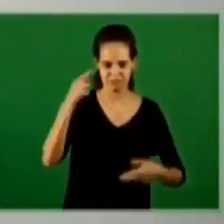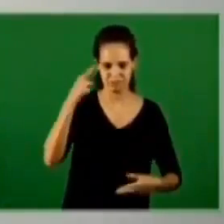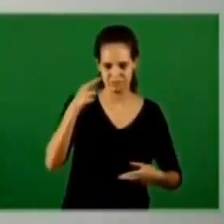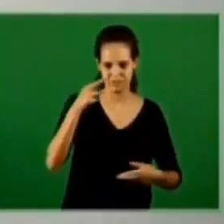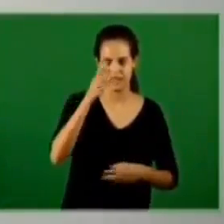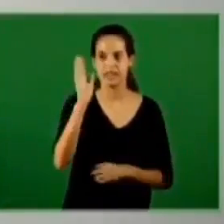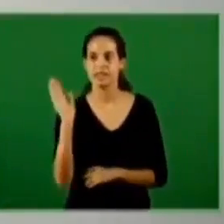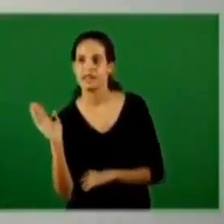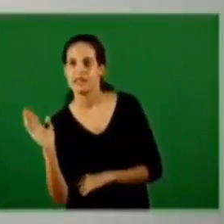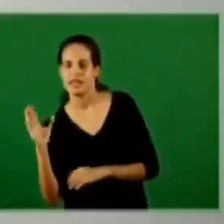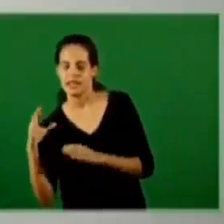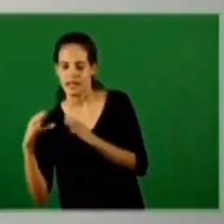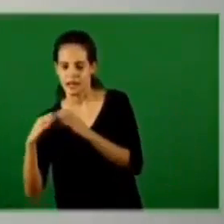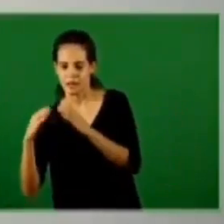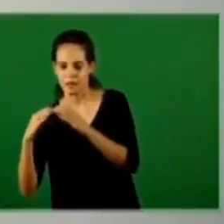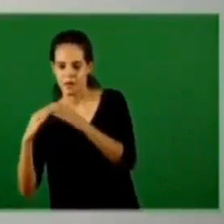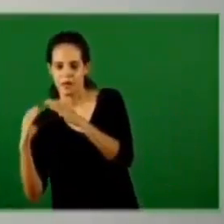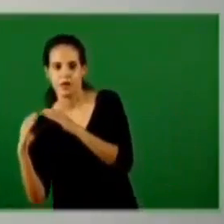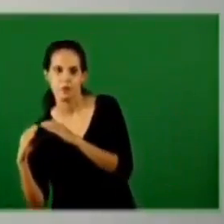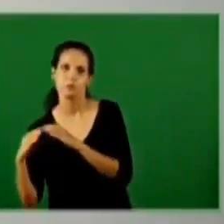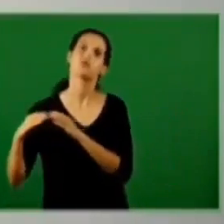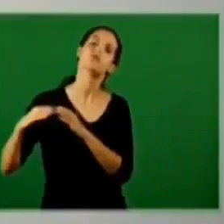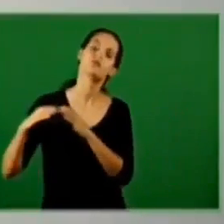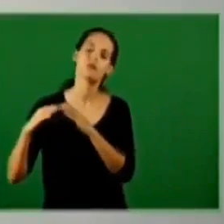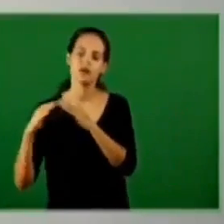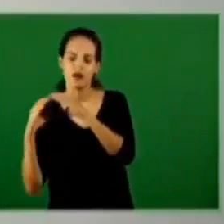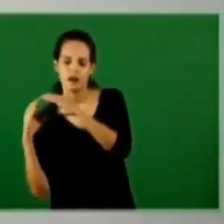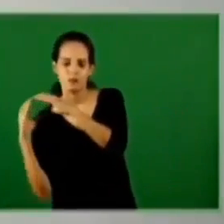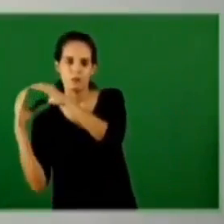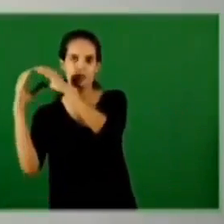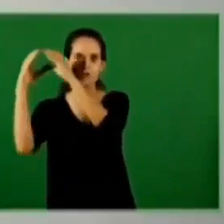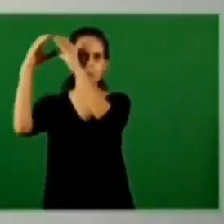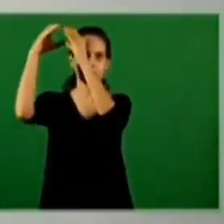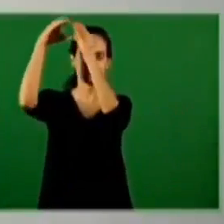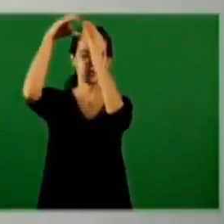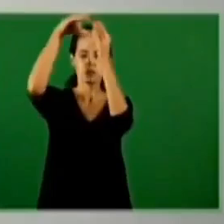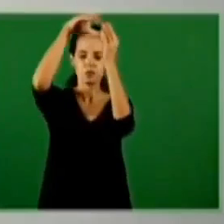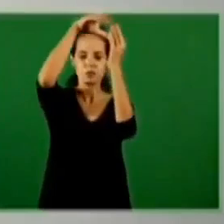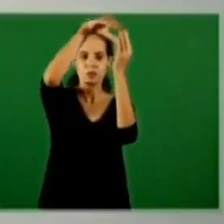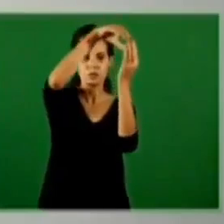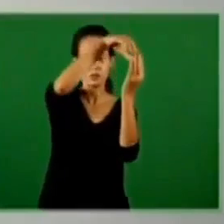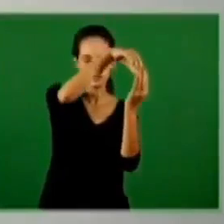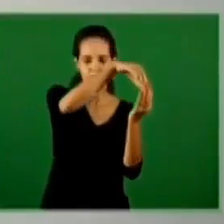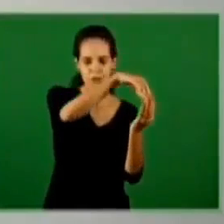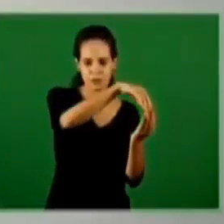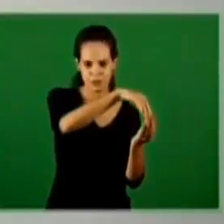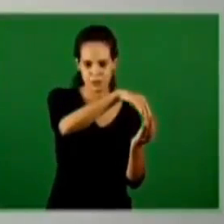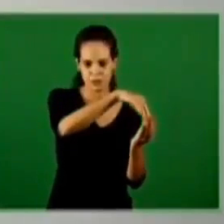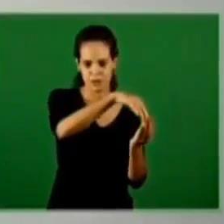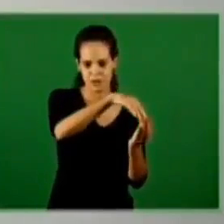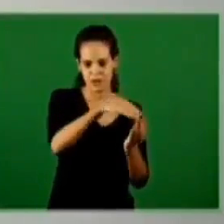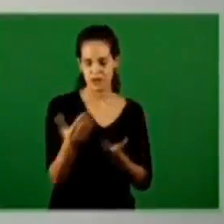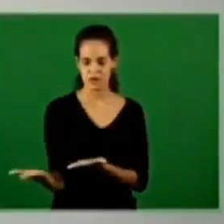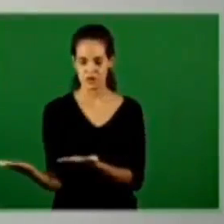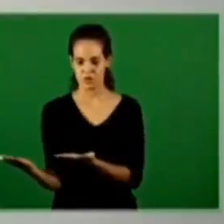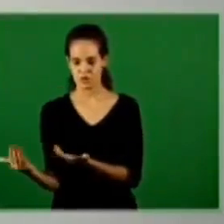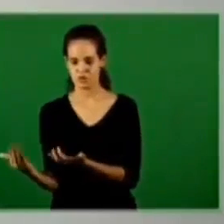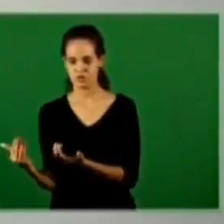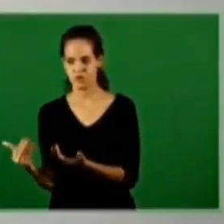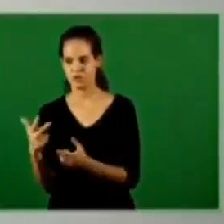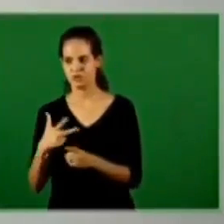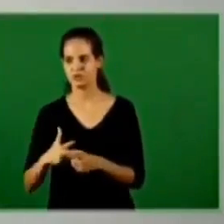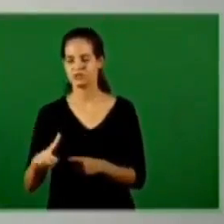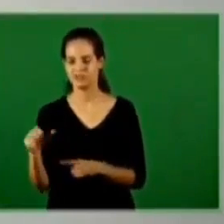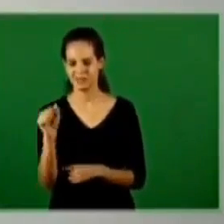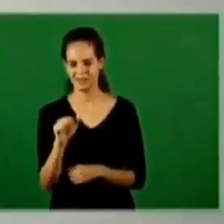did it very easily over the top. When you did like a head strikes, I've noticed that